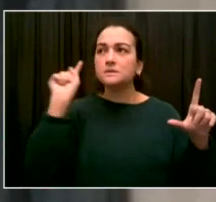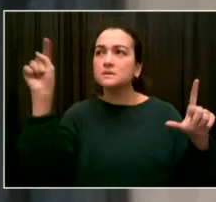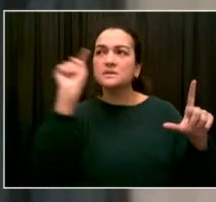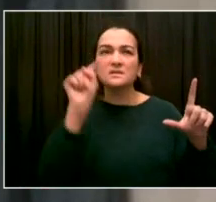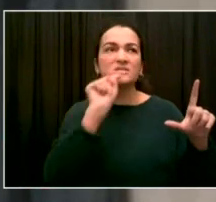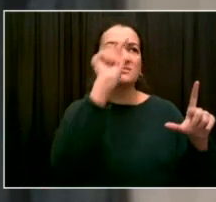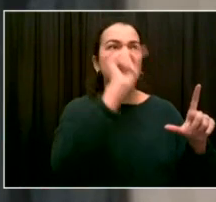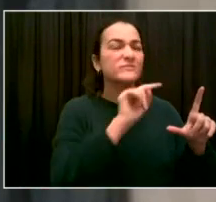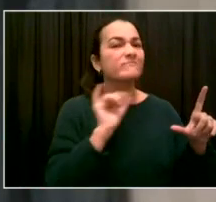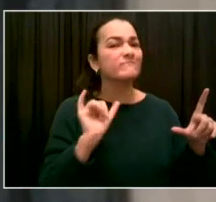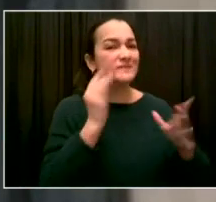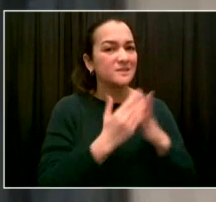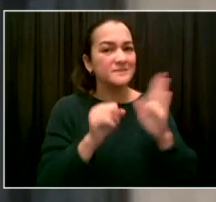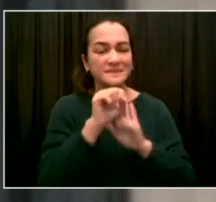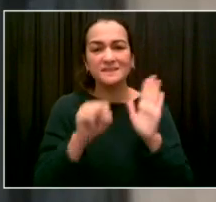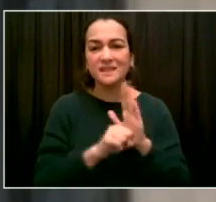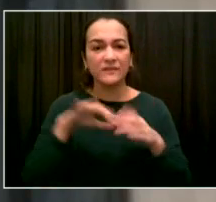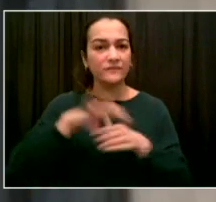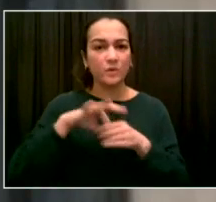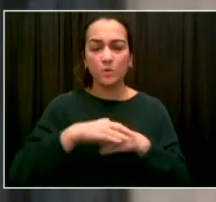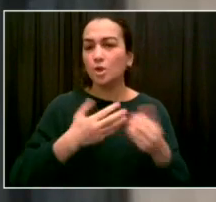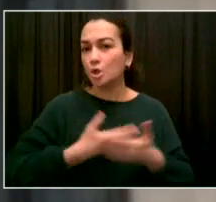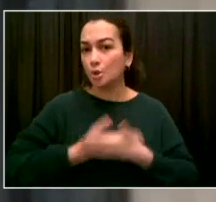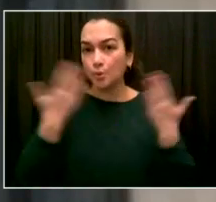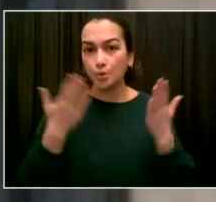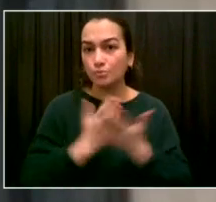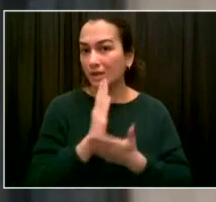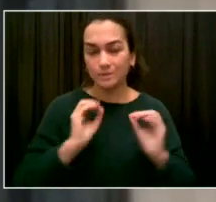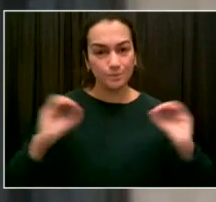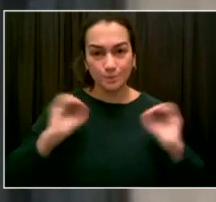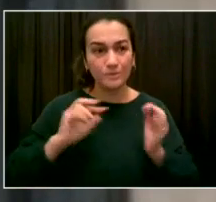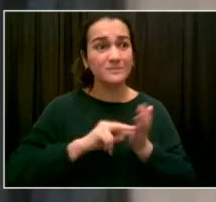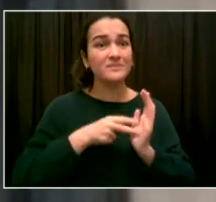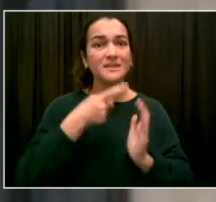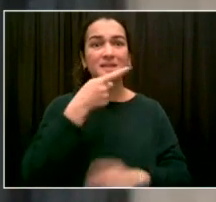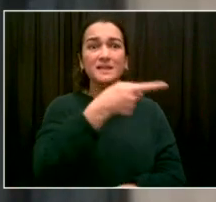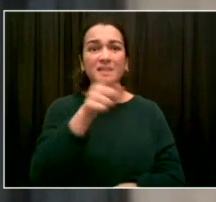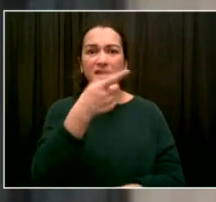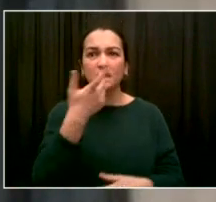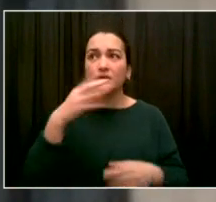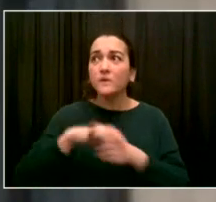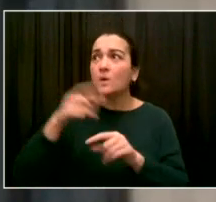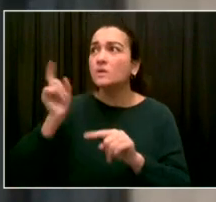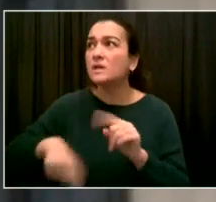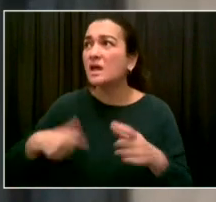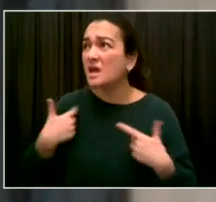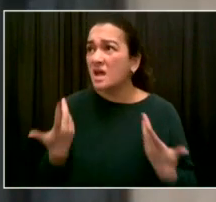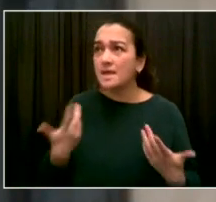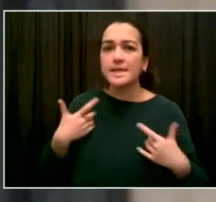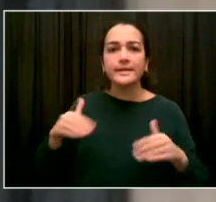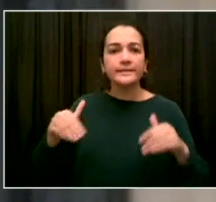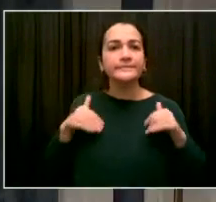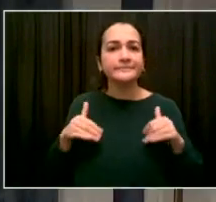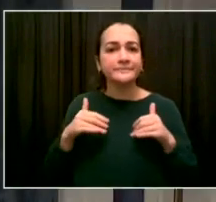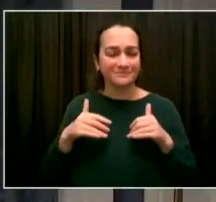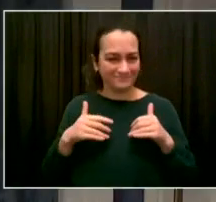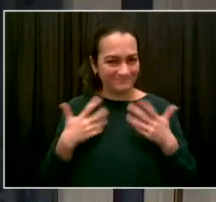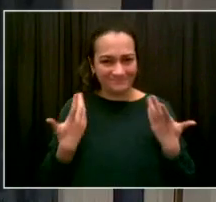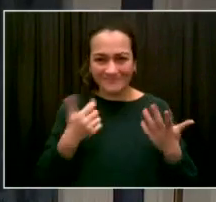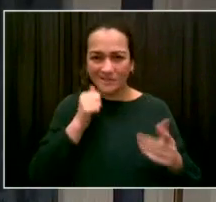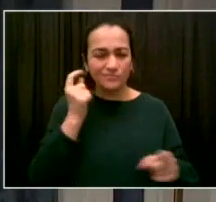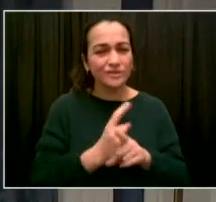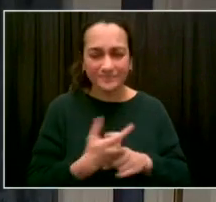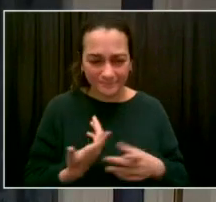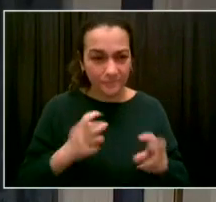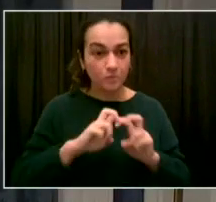and there was virtual unanimity that we should be moving forward on these fronts, and we're going to work hard to come to an agreement to get there. Well, that